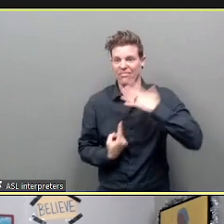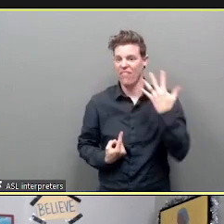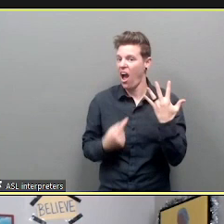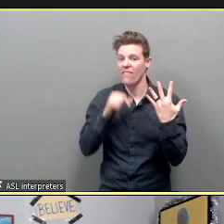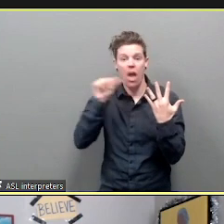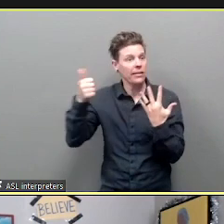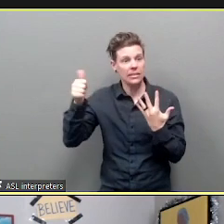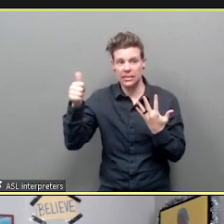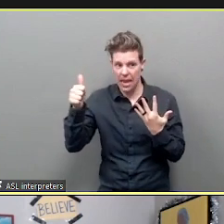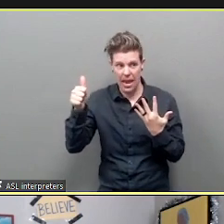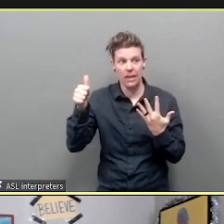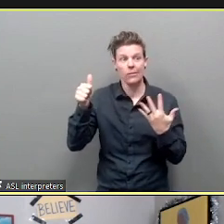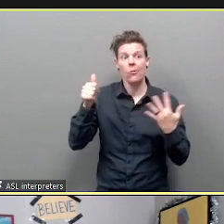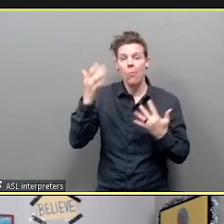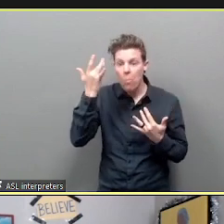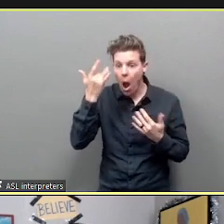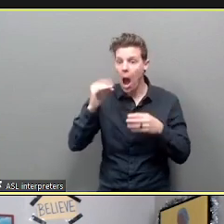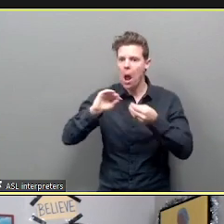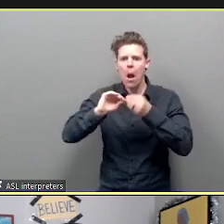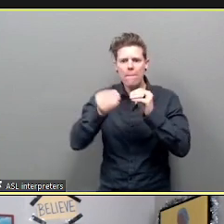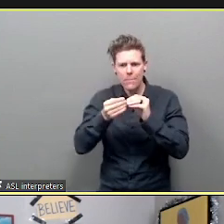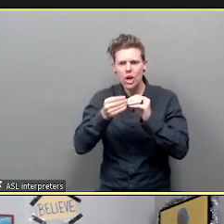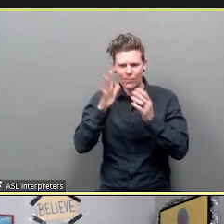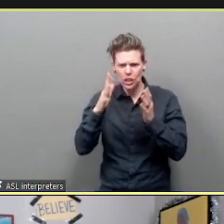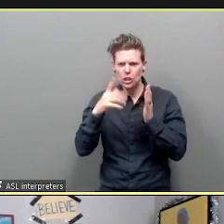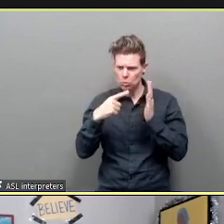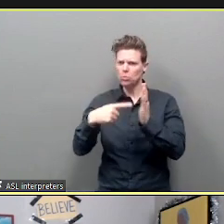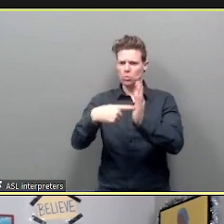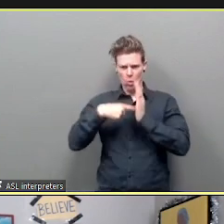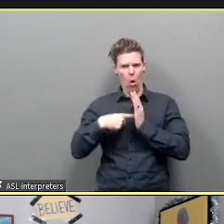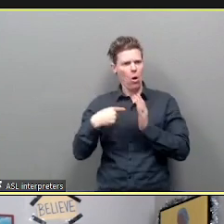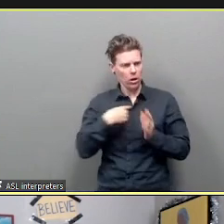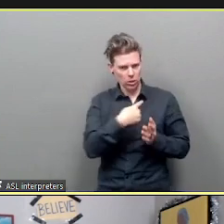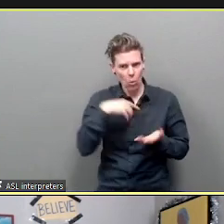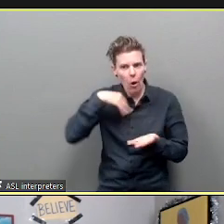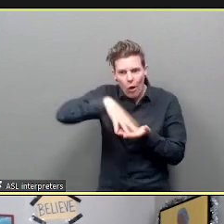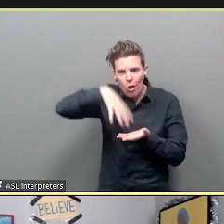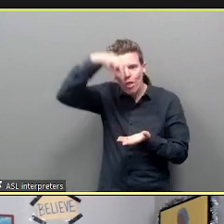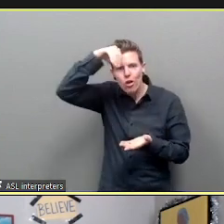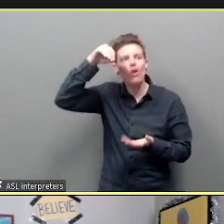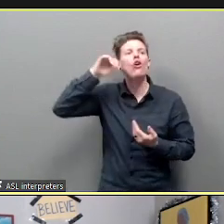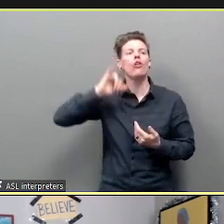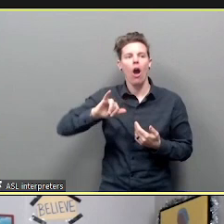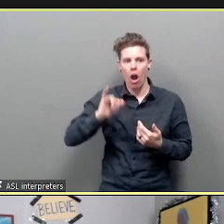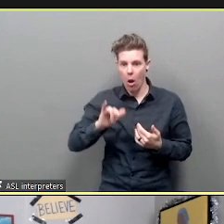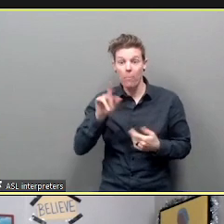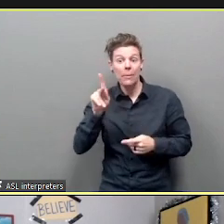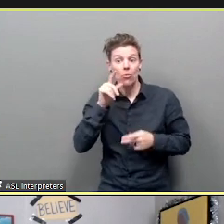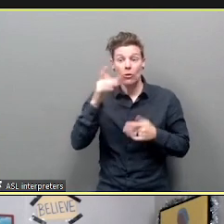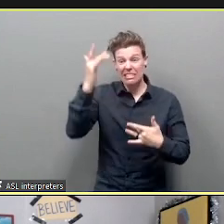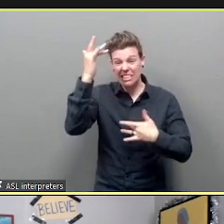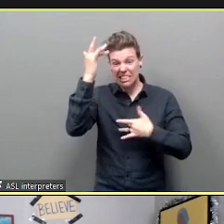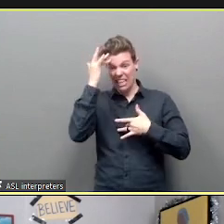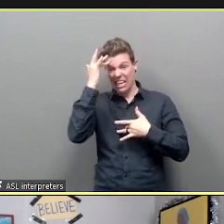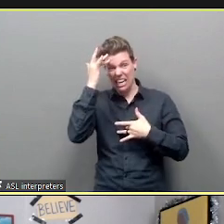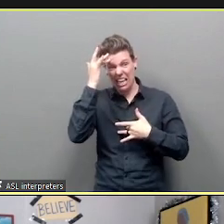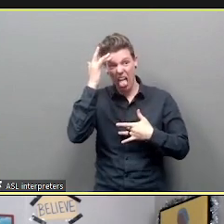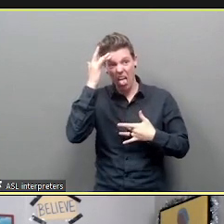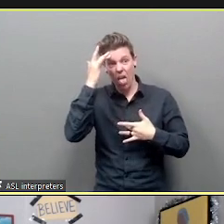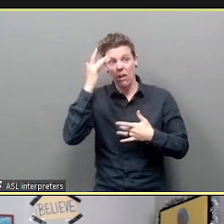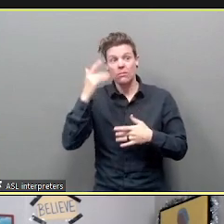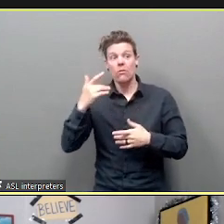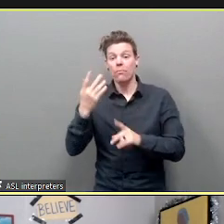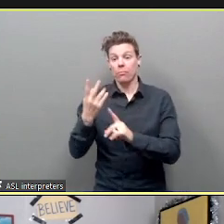most people are infectious 2 days before they get symptoms, and then for the 3 days they have